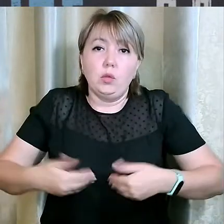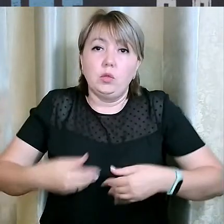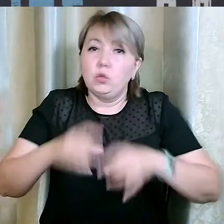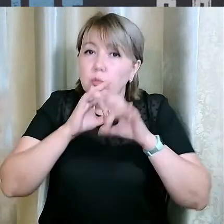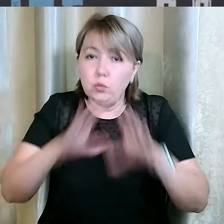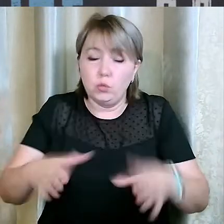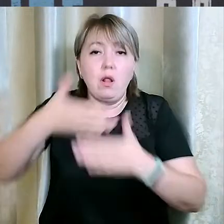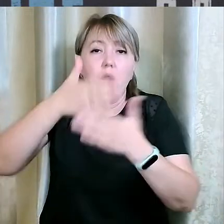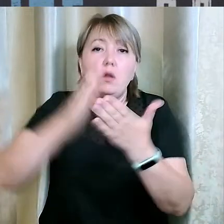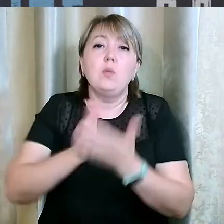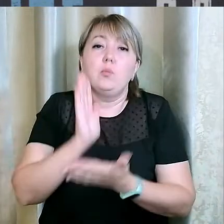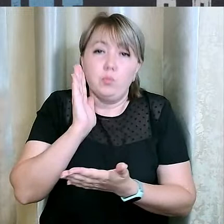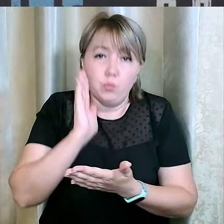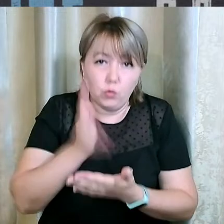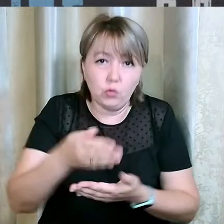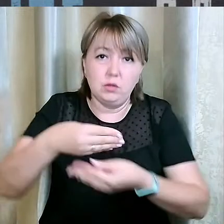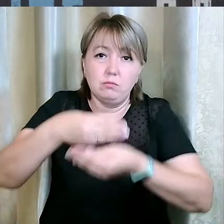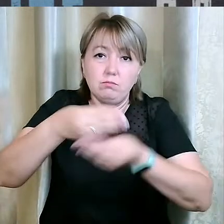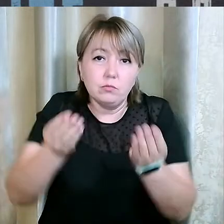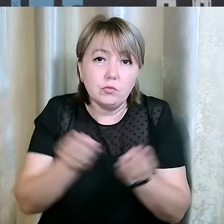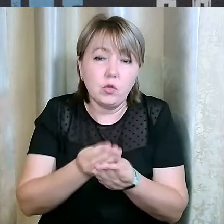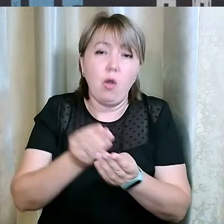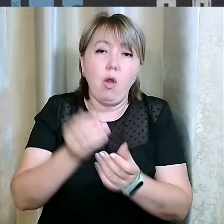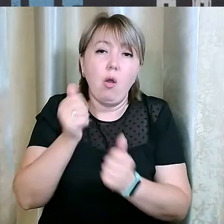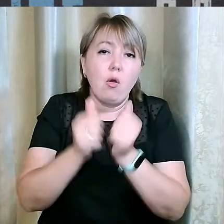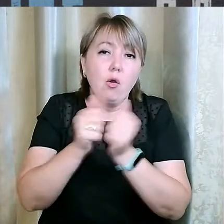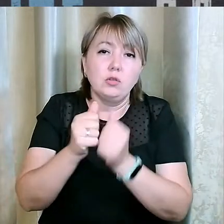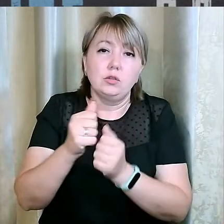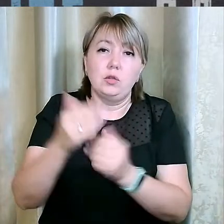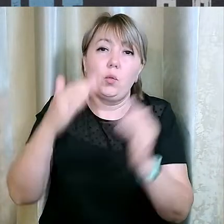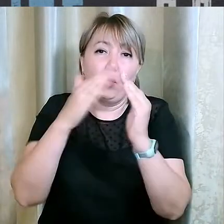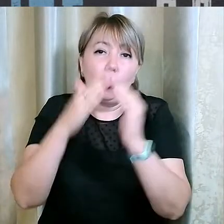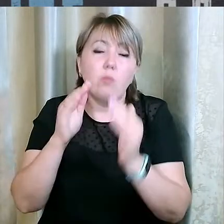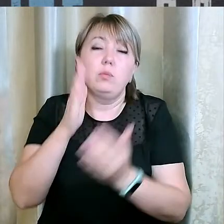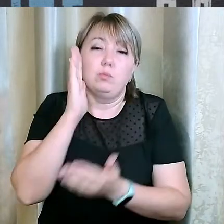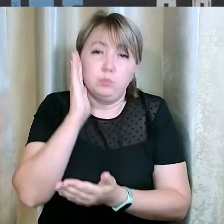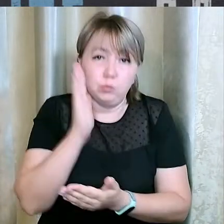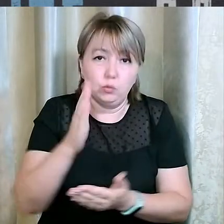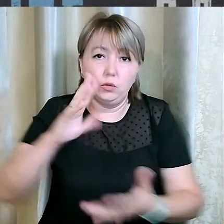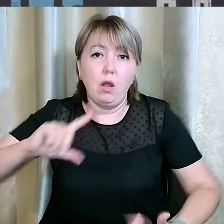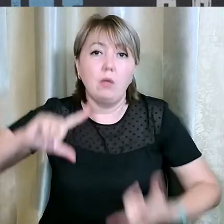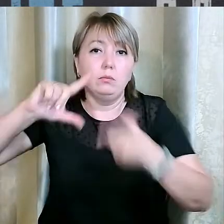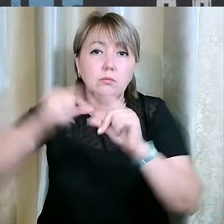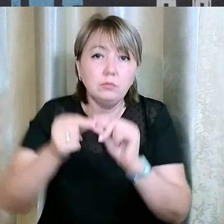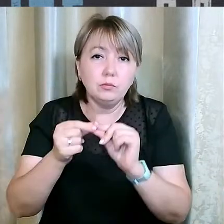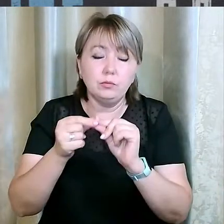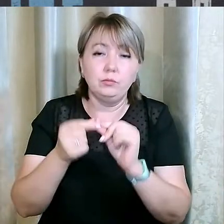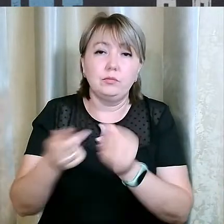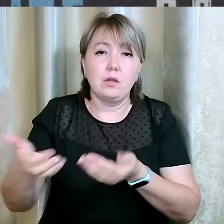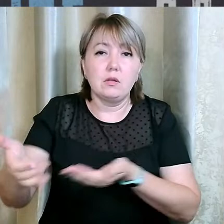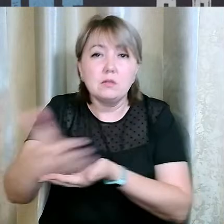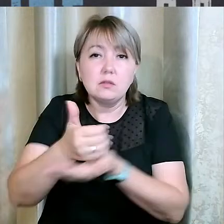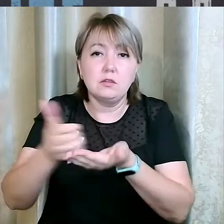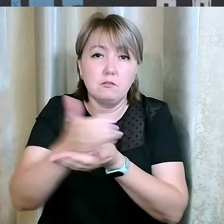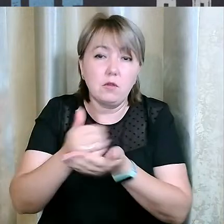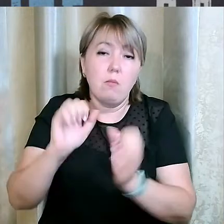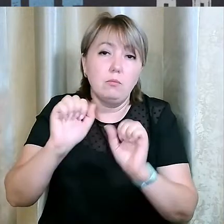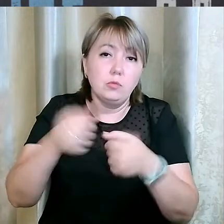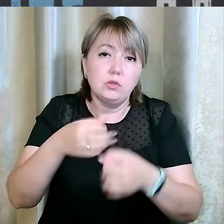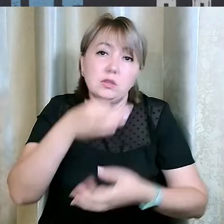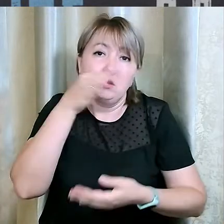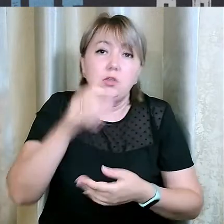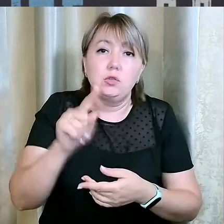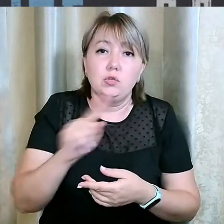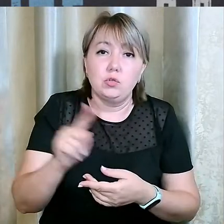The main results of the collection of the harvesting campaign 2023 is that there will be no hunger and there will